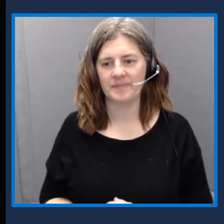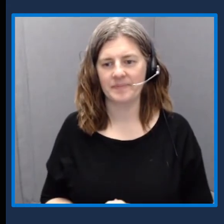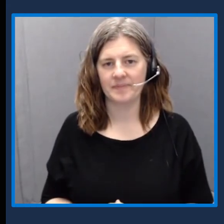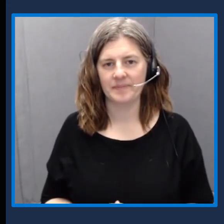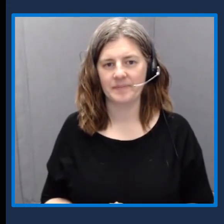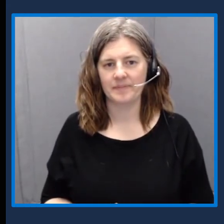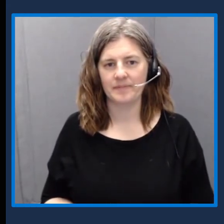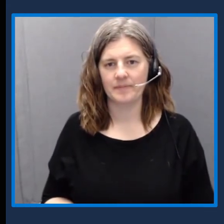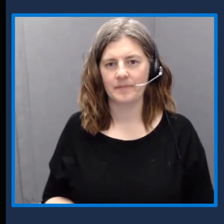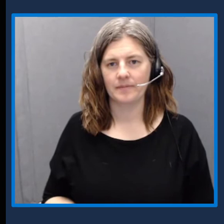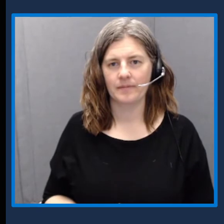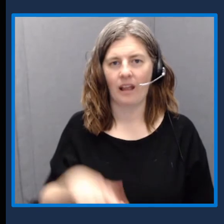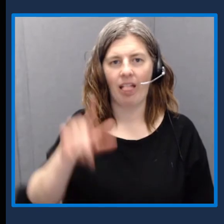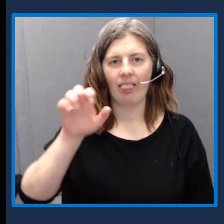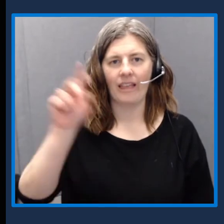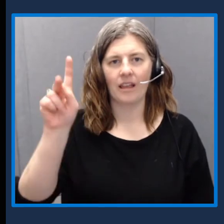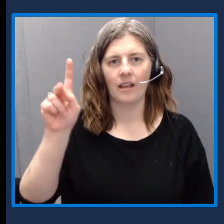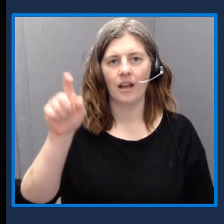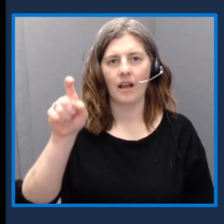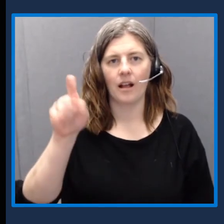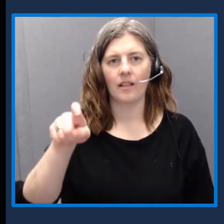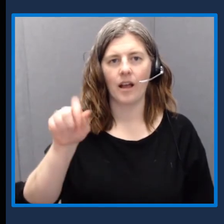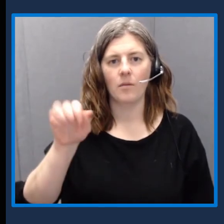Link. Clickable